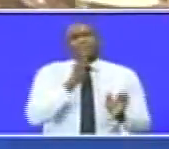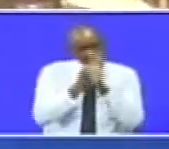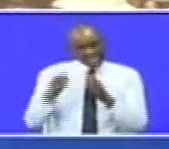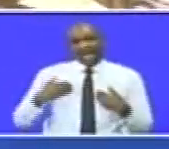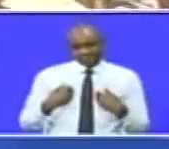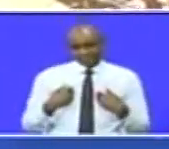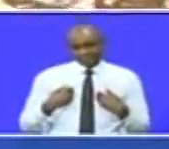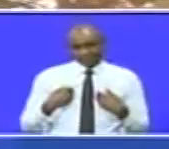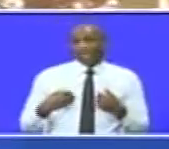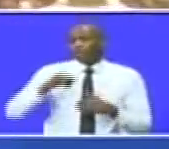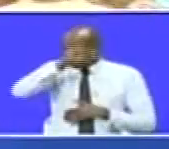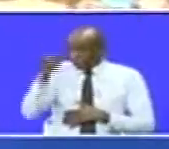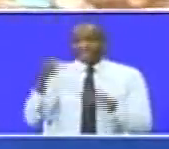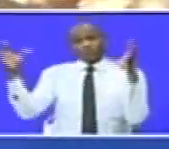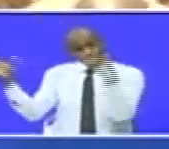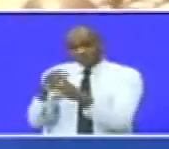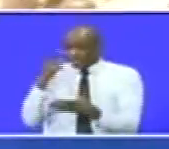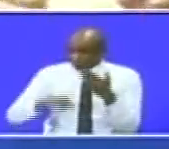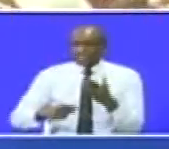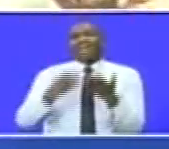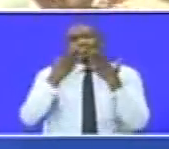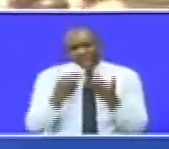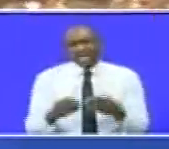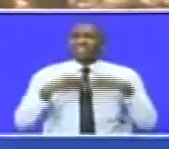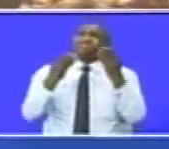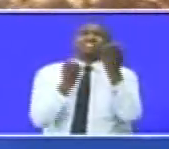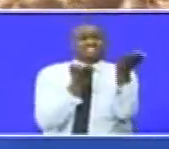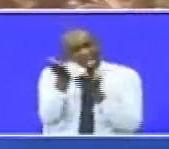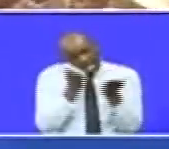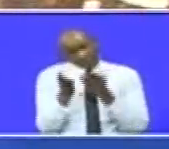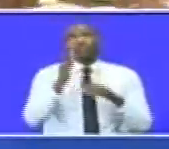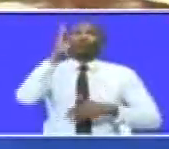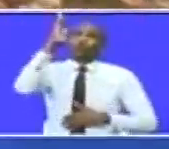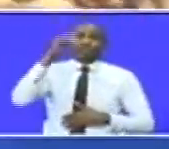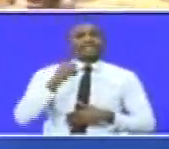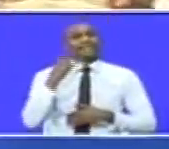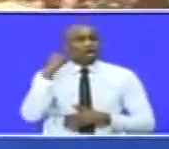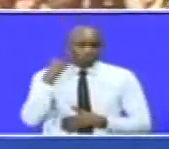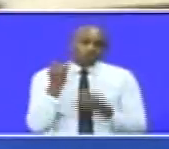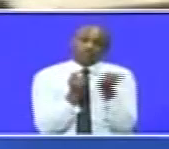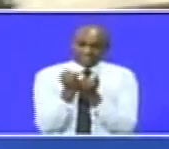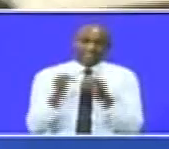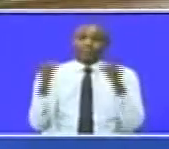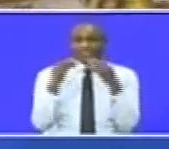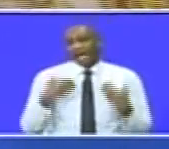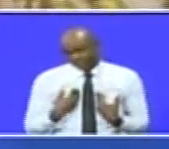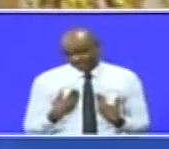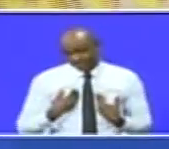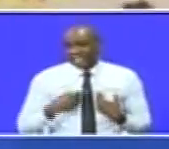The Jubilee Brigade holds a Thanksgiving service at Afraha Stadium in Nakuru on Saturday,